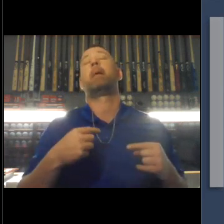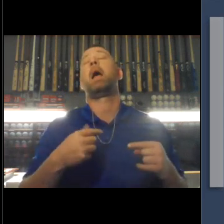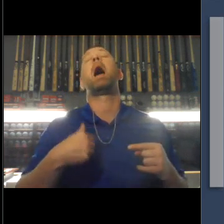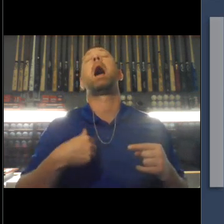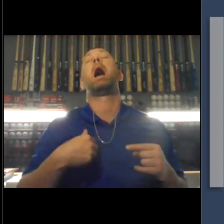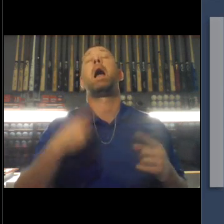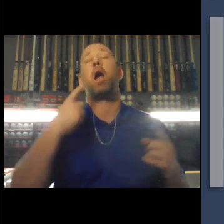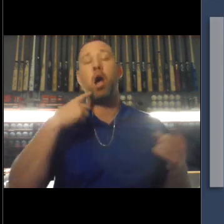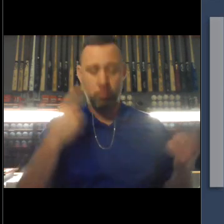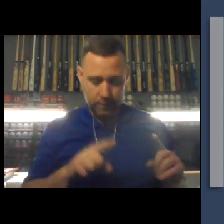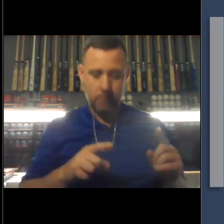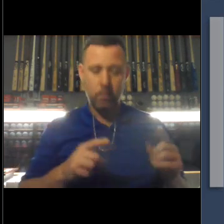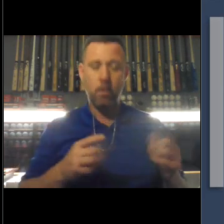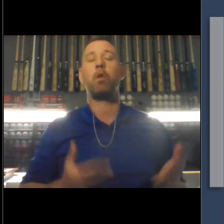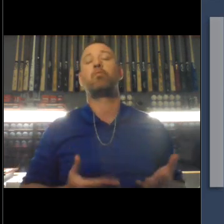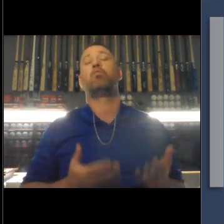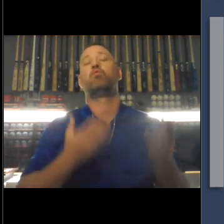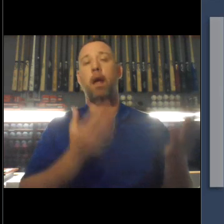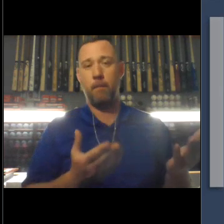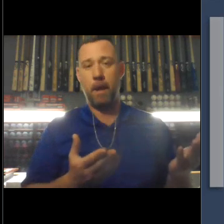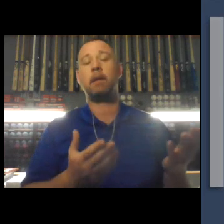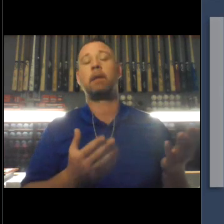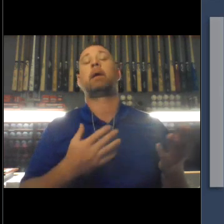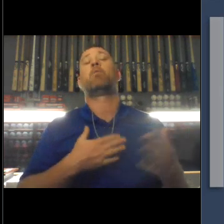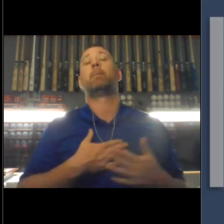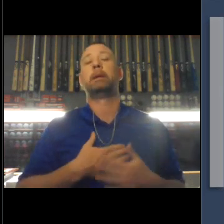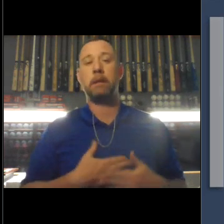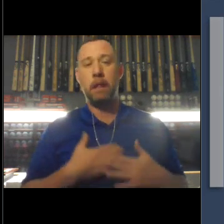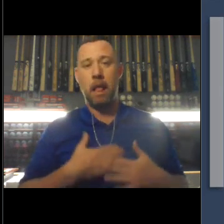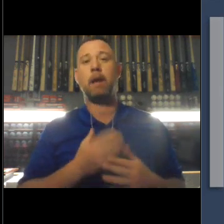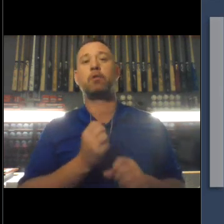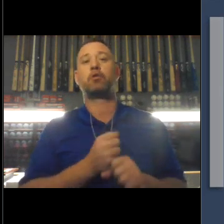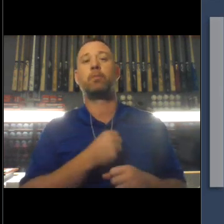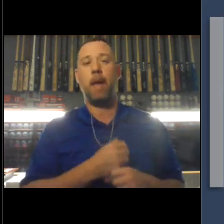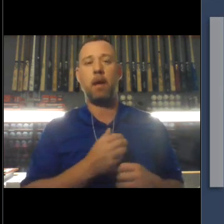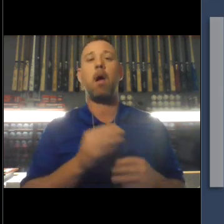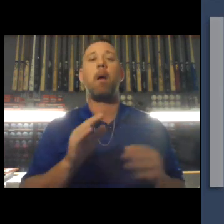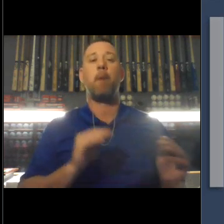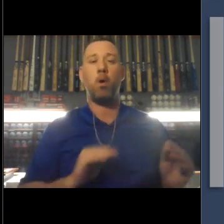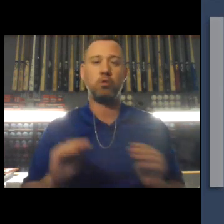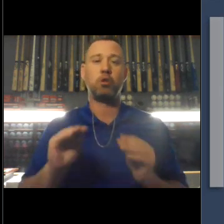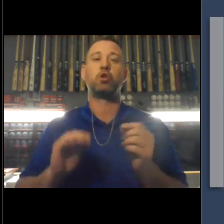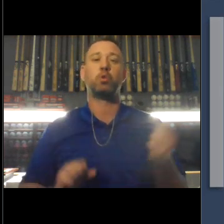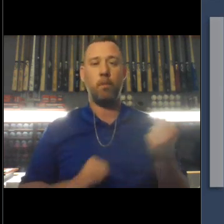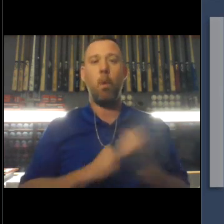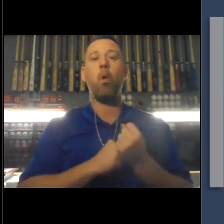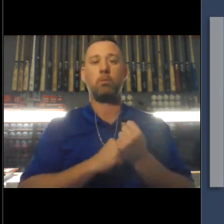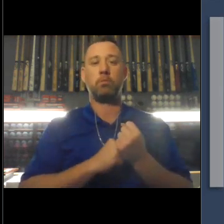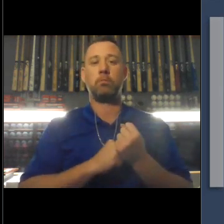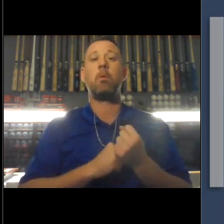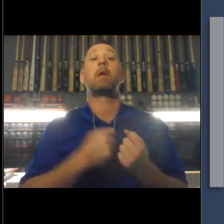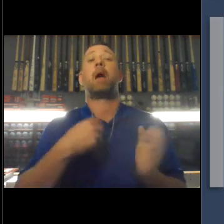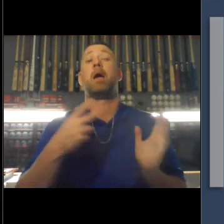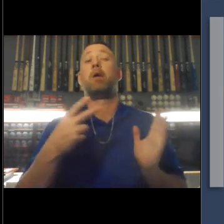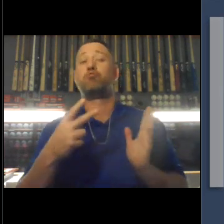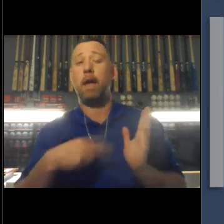with what you're recommending here and will be delighted to make a motion to support it. As I read it though,